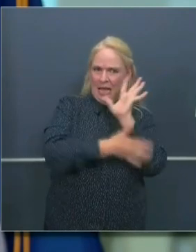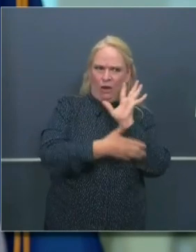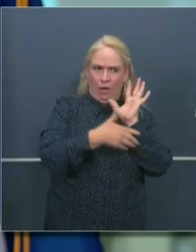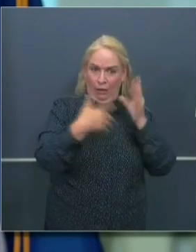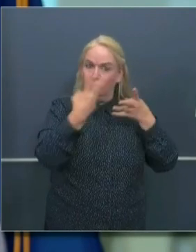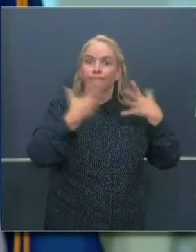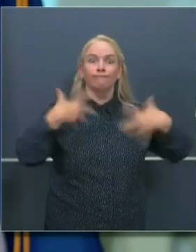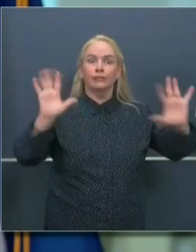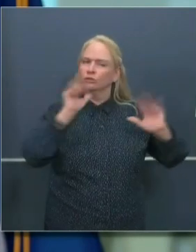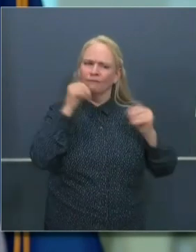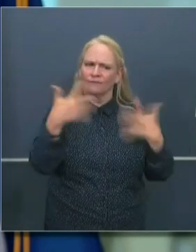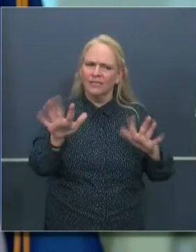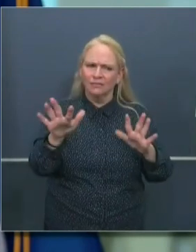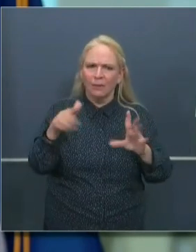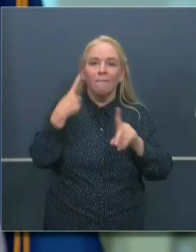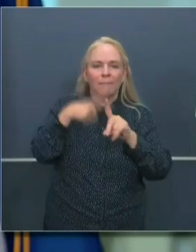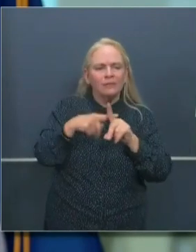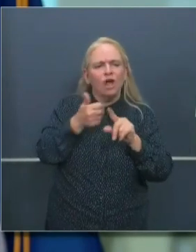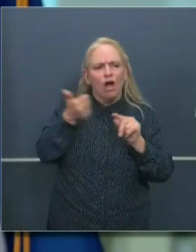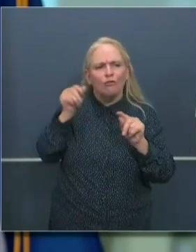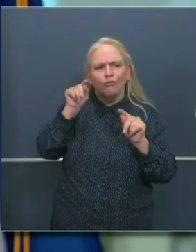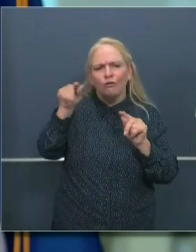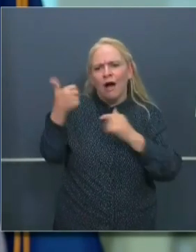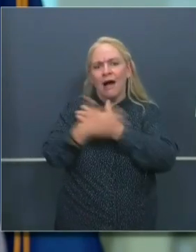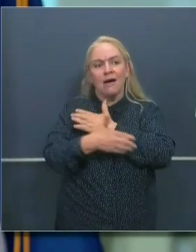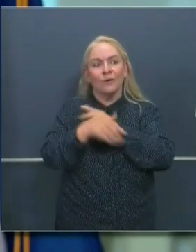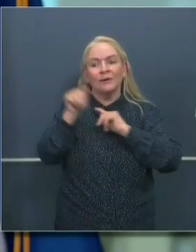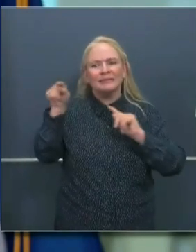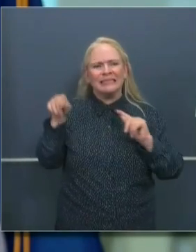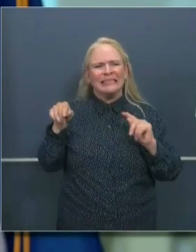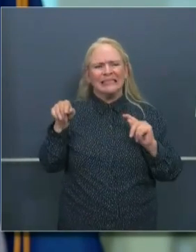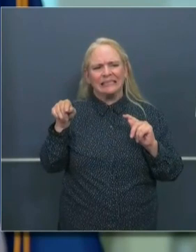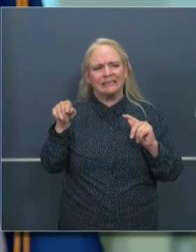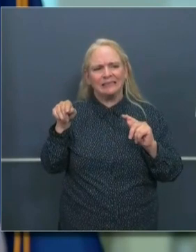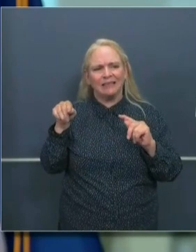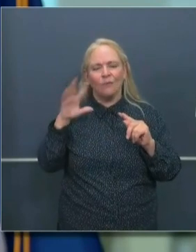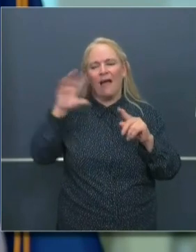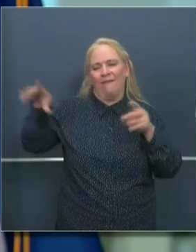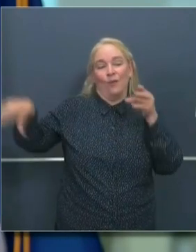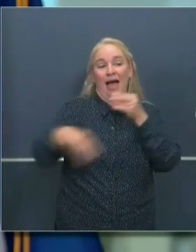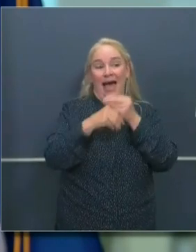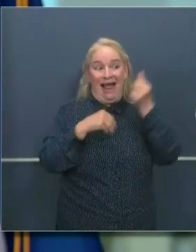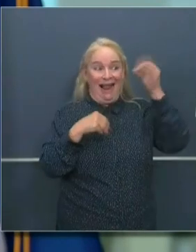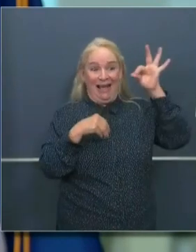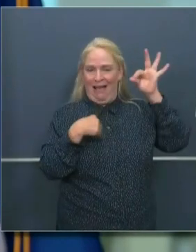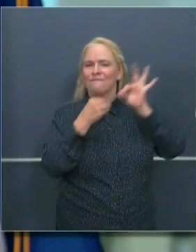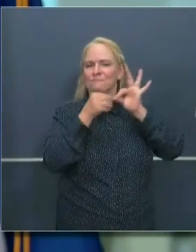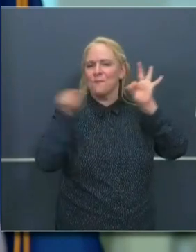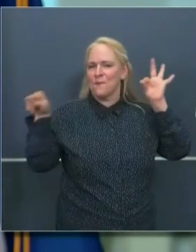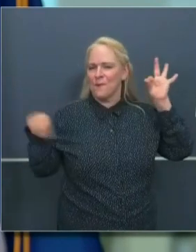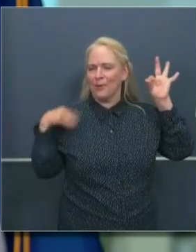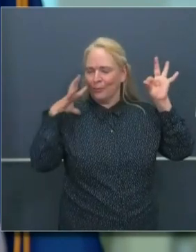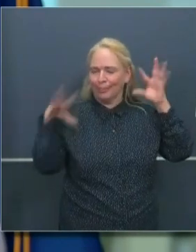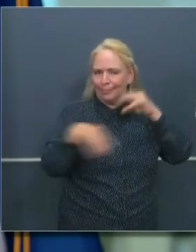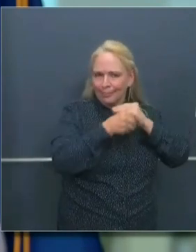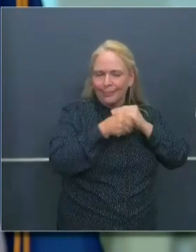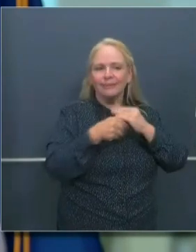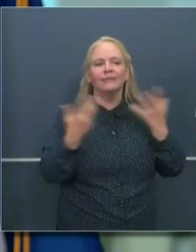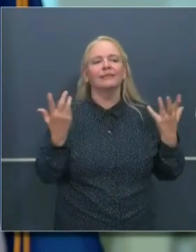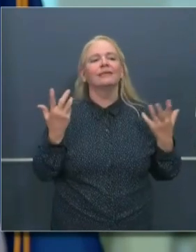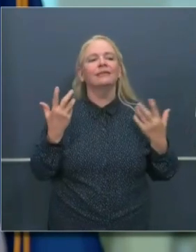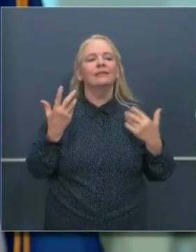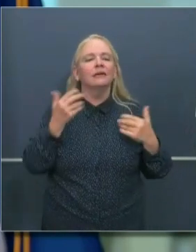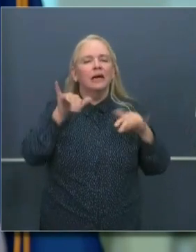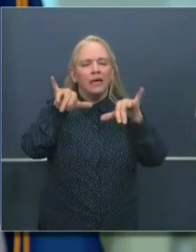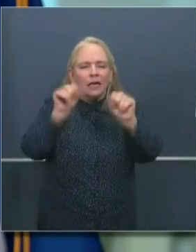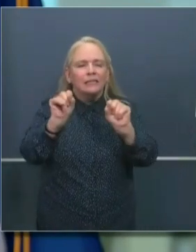counties that we think shortly may come on the monitoring list, as well as other sectors of our economy. And so we want to be targeted.